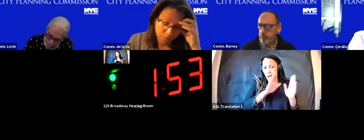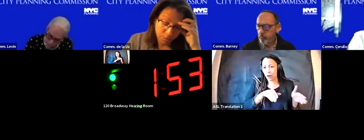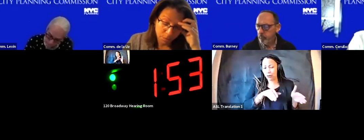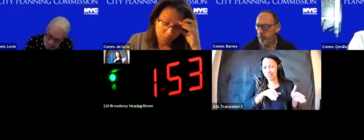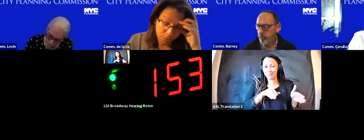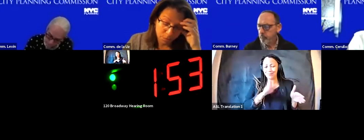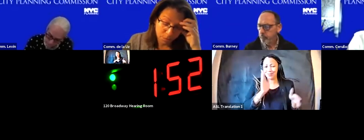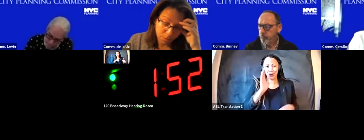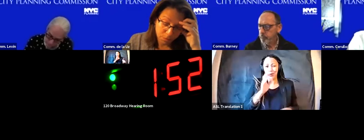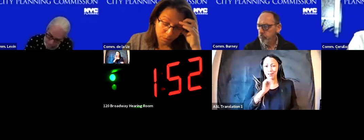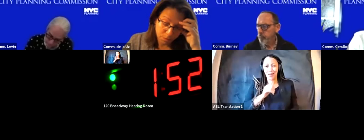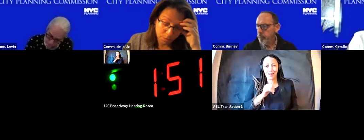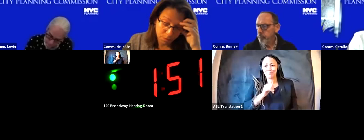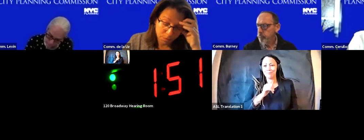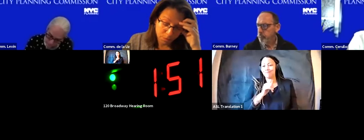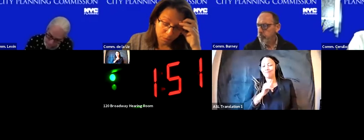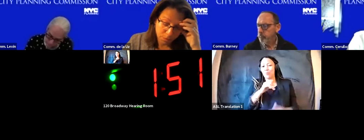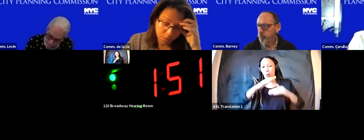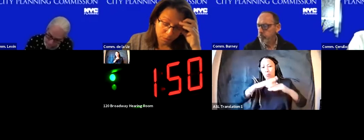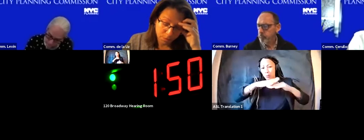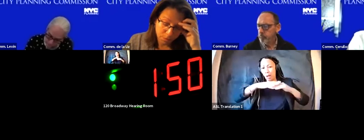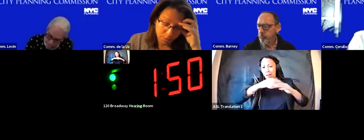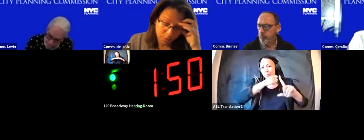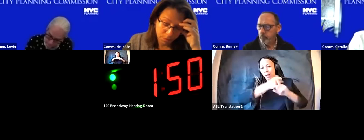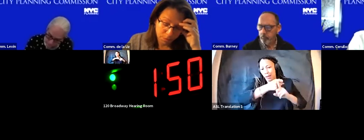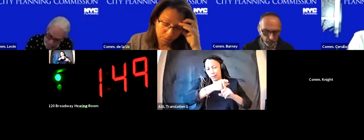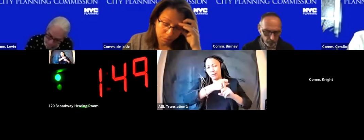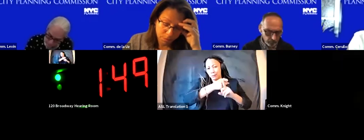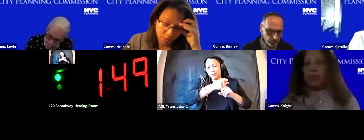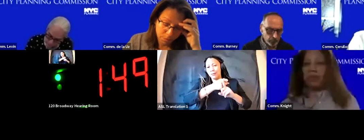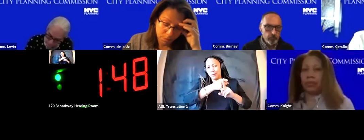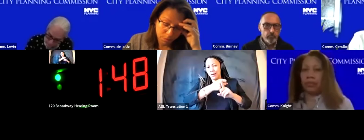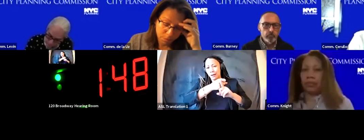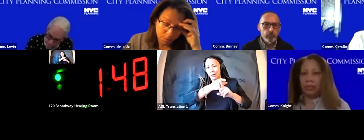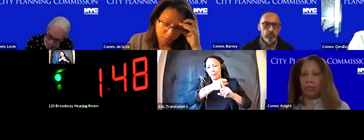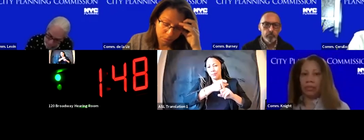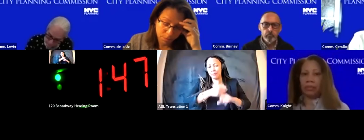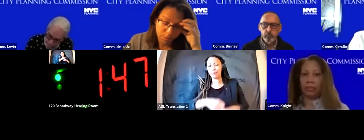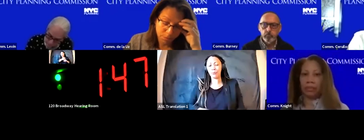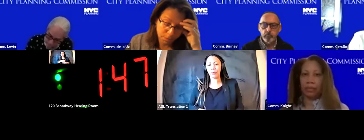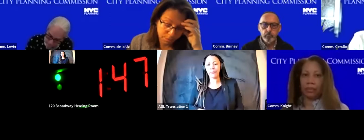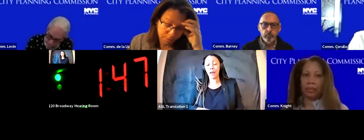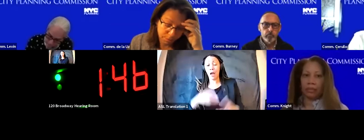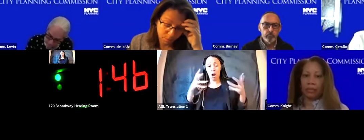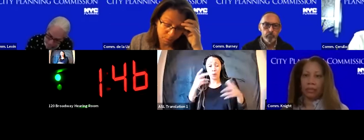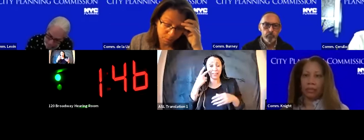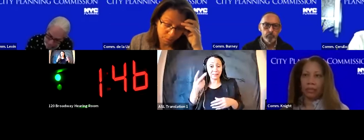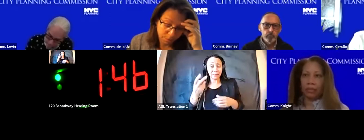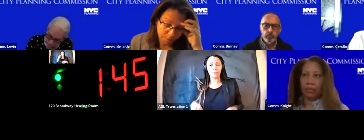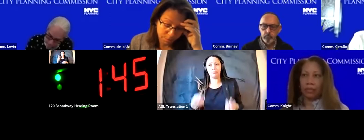not at all minimize the impact of displacement. And we already have seen that in several parts of